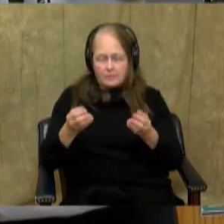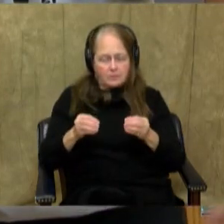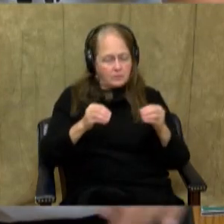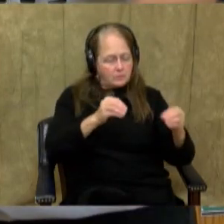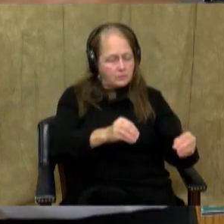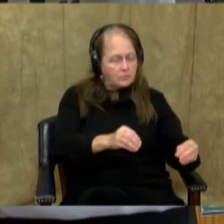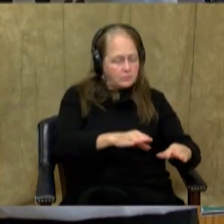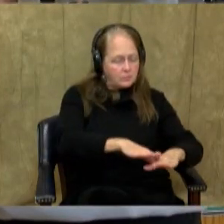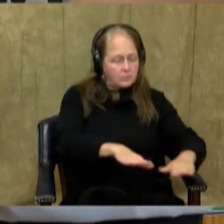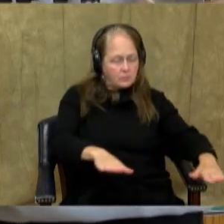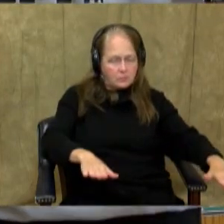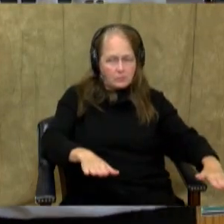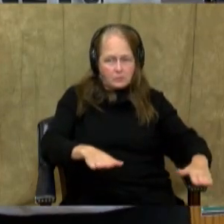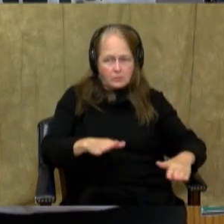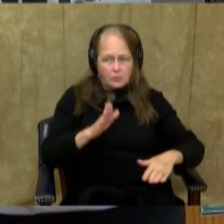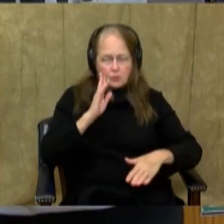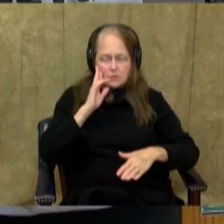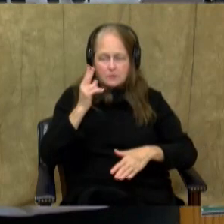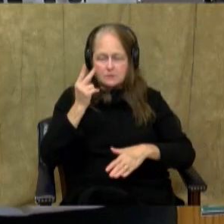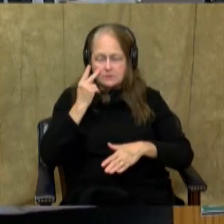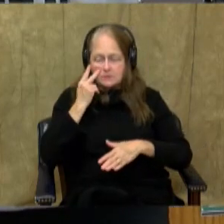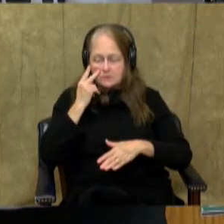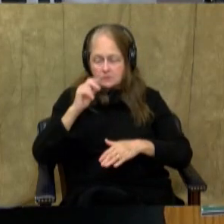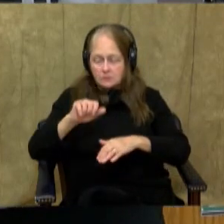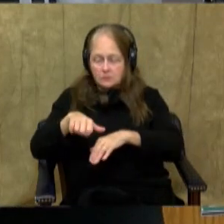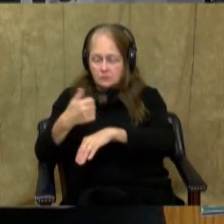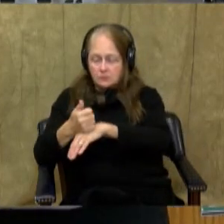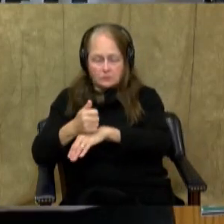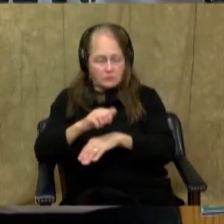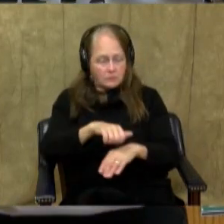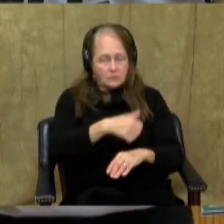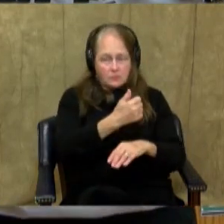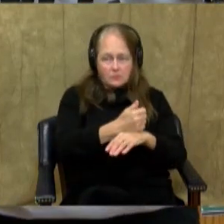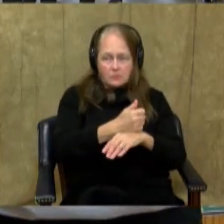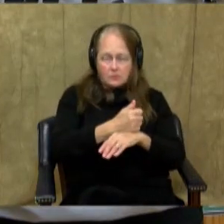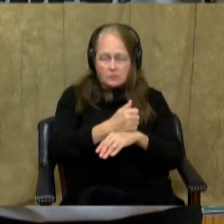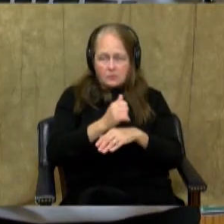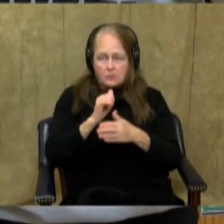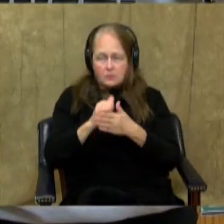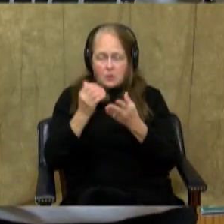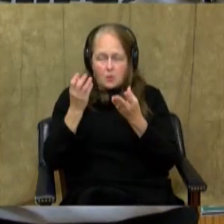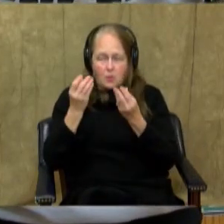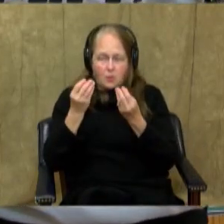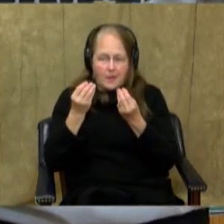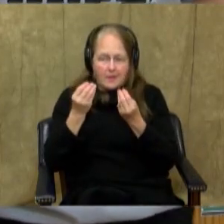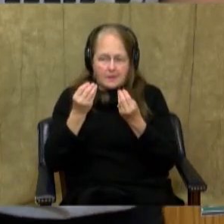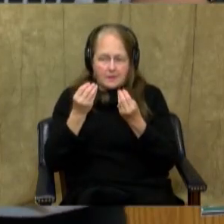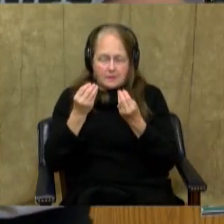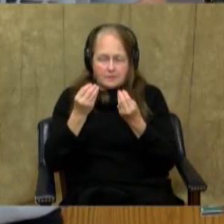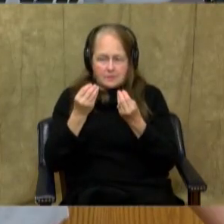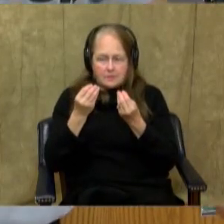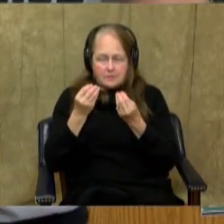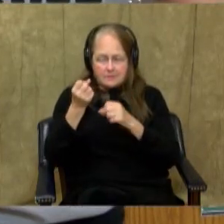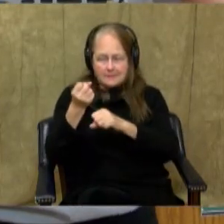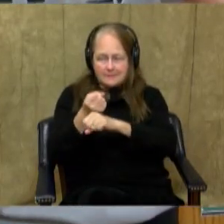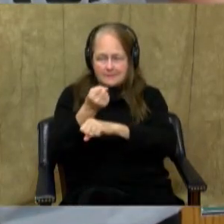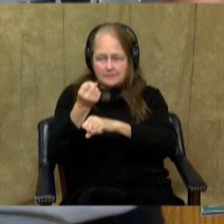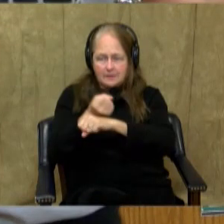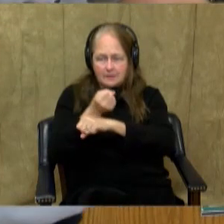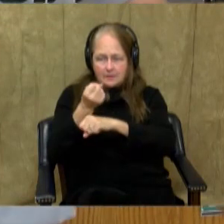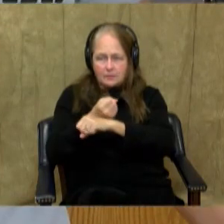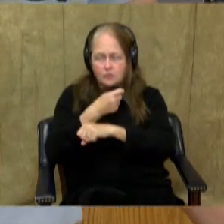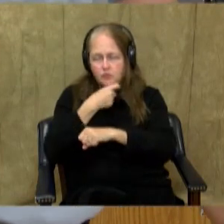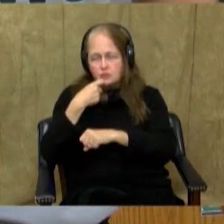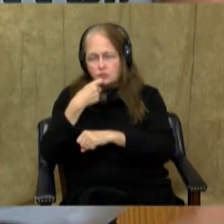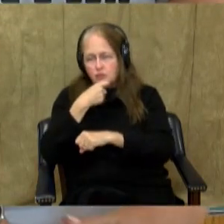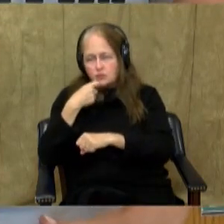point you're going to come to a marker in the sand where all of a sudden it's wet sand. So the sand was dry, the sand was dry,